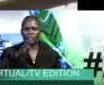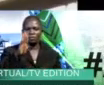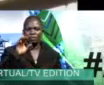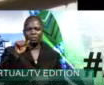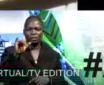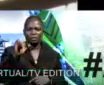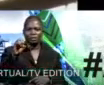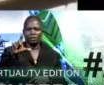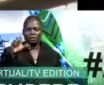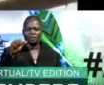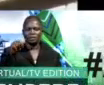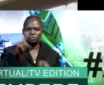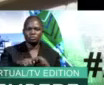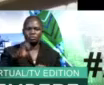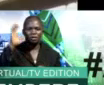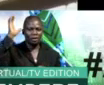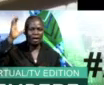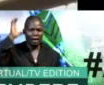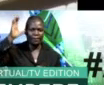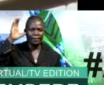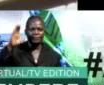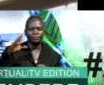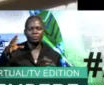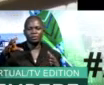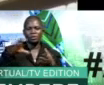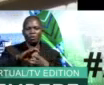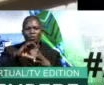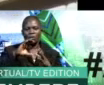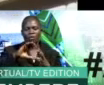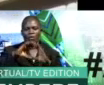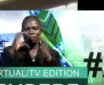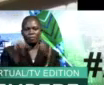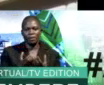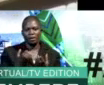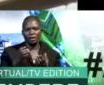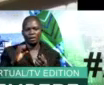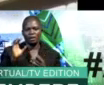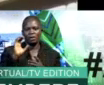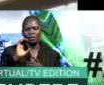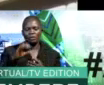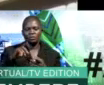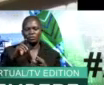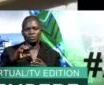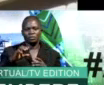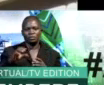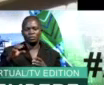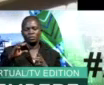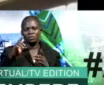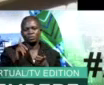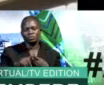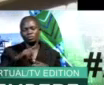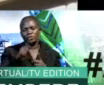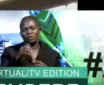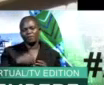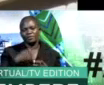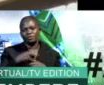from Bayelsa all the way to Calabar, compared to when you have it from the west, from Delta all the